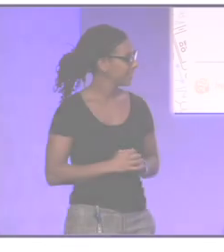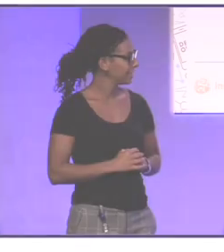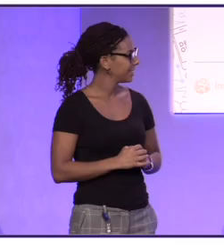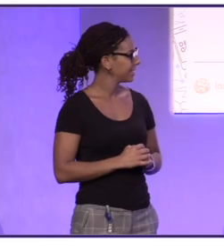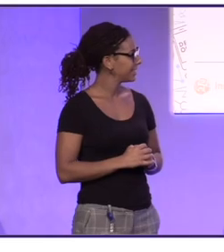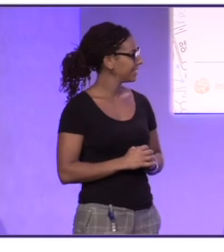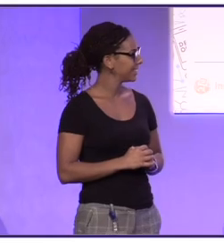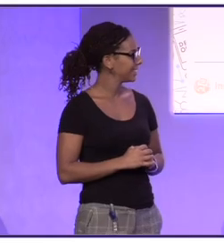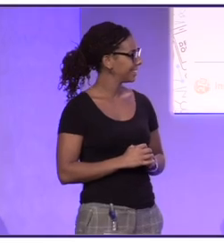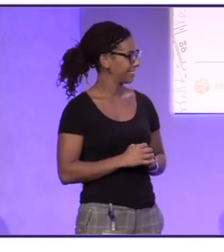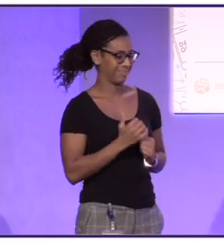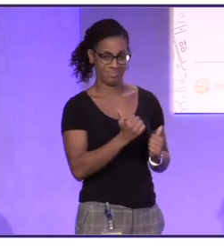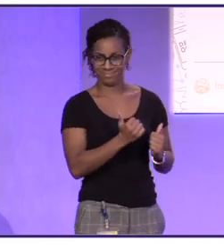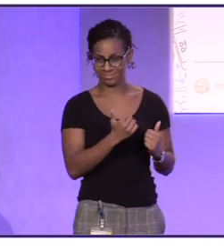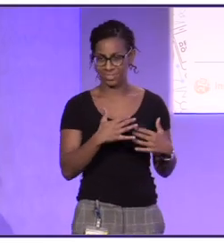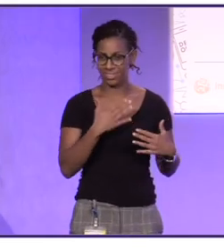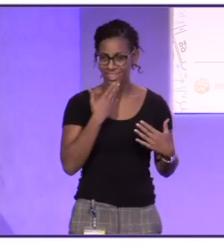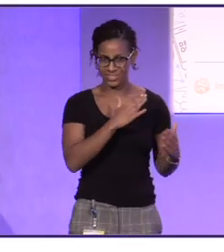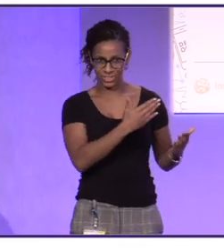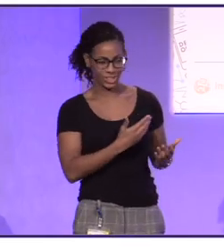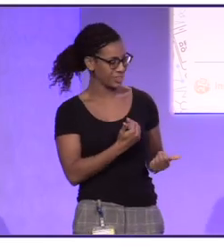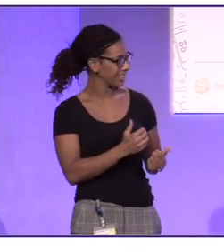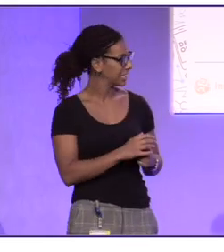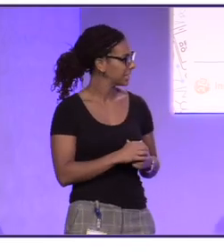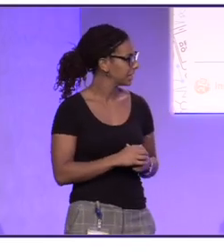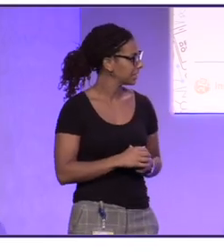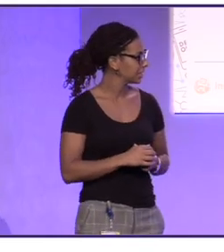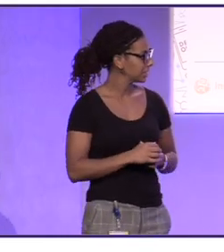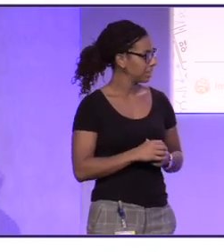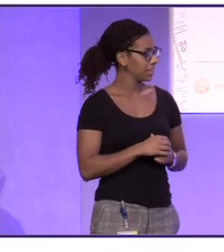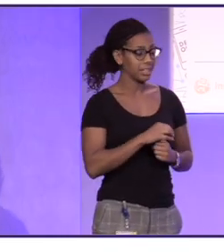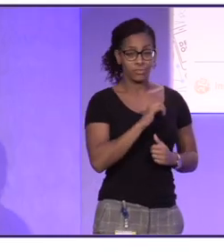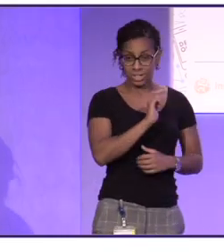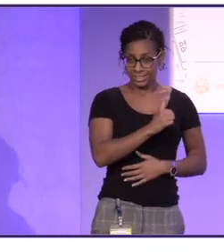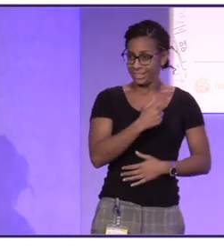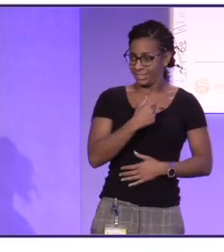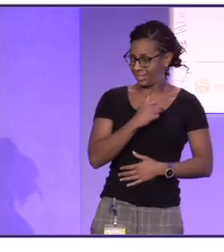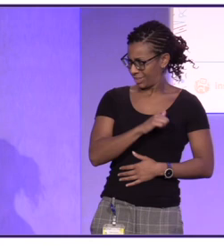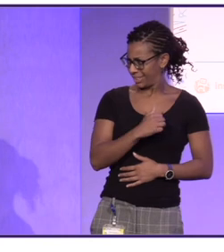Thank you for that introduction. Yeah, while it's true that we're awesome,